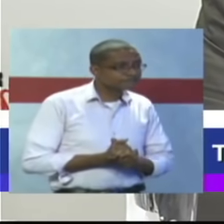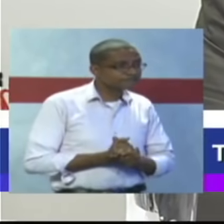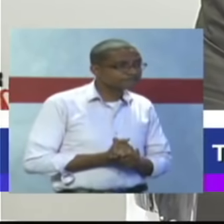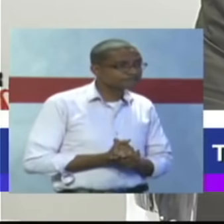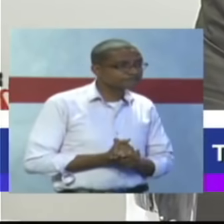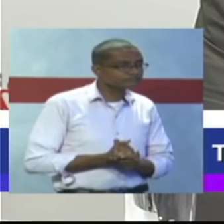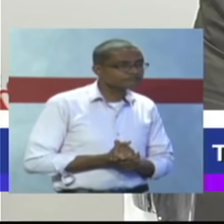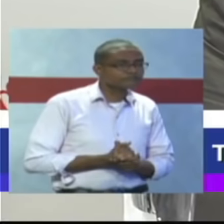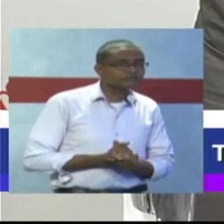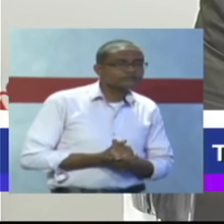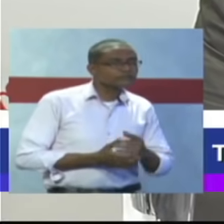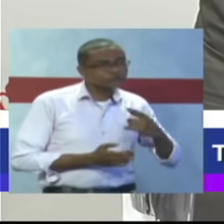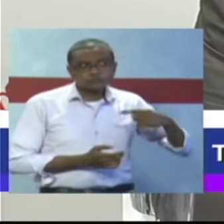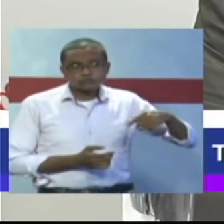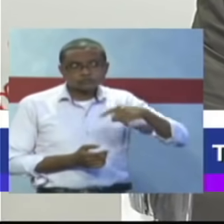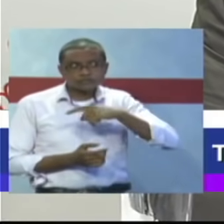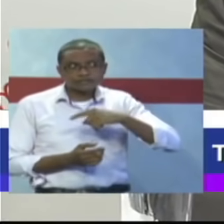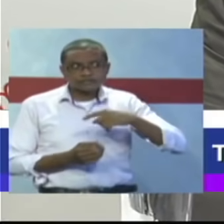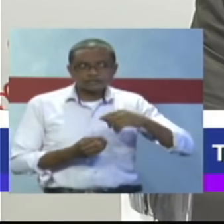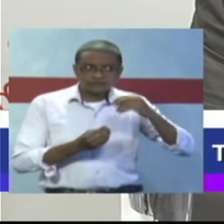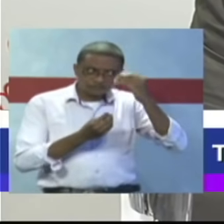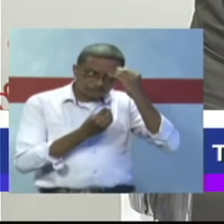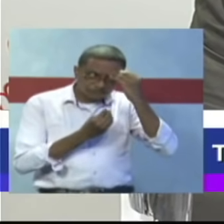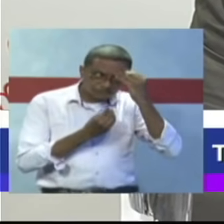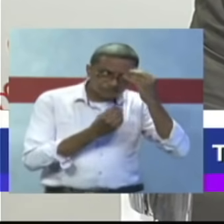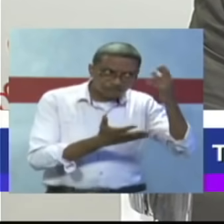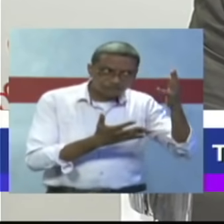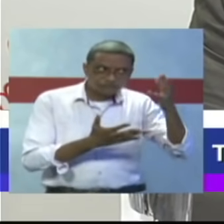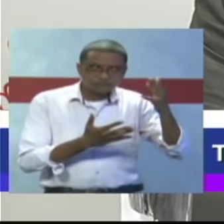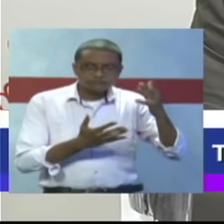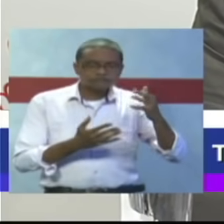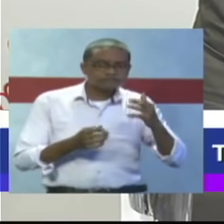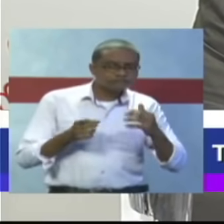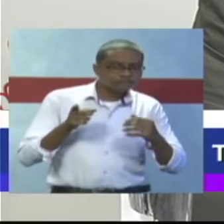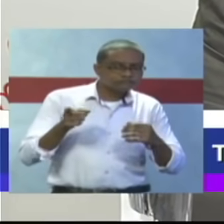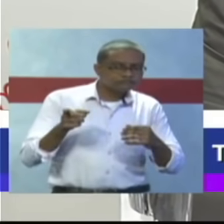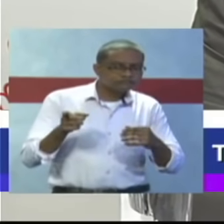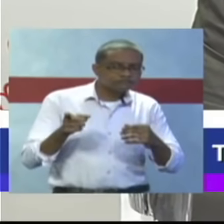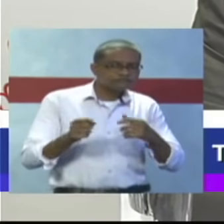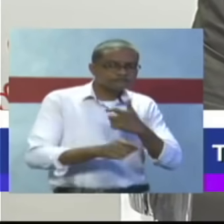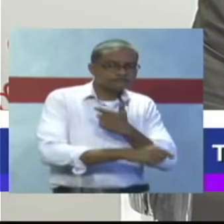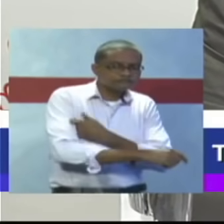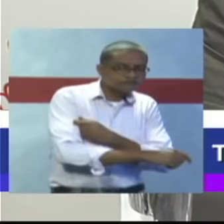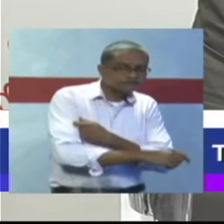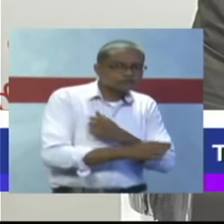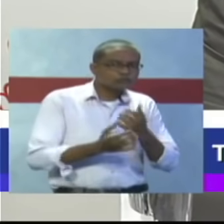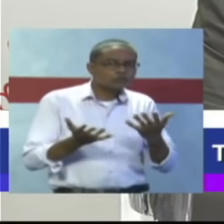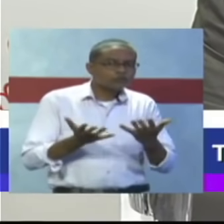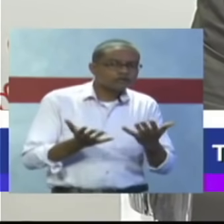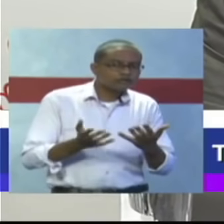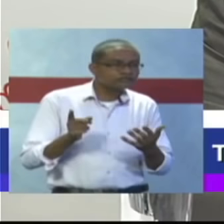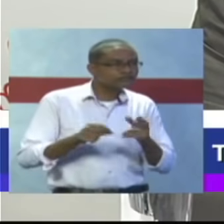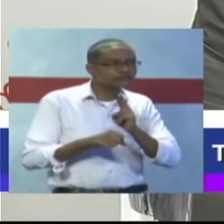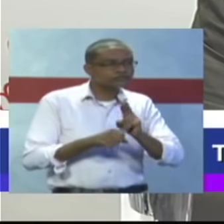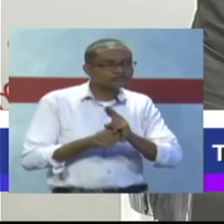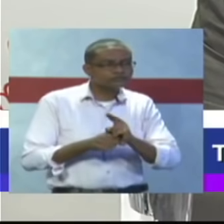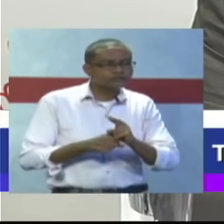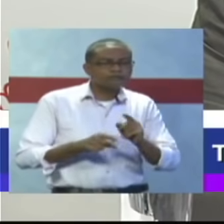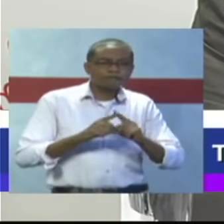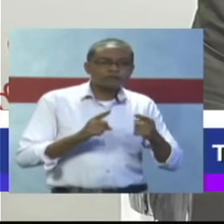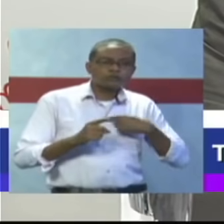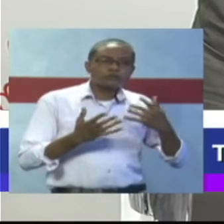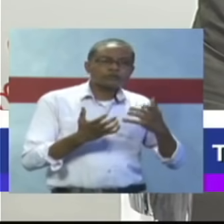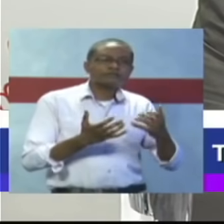Now, while we will not specify the vaccination status of a given individual, we are again going to reiterate that in